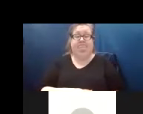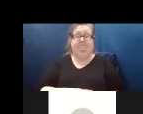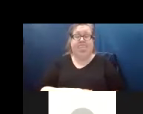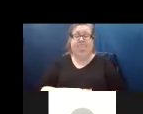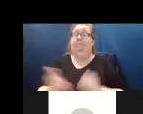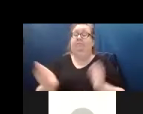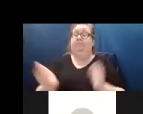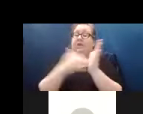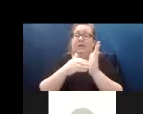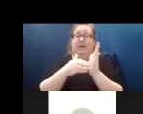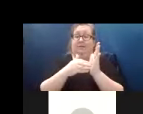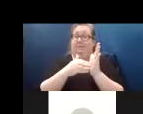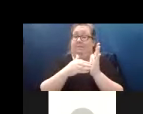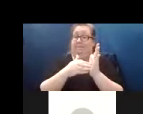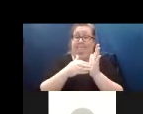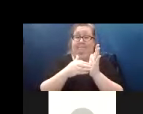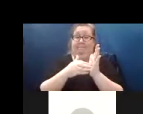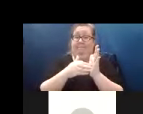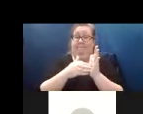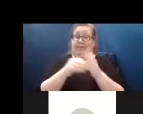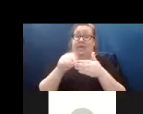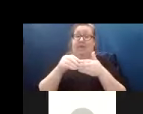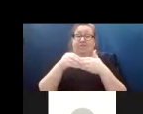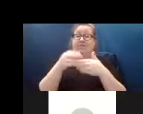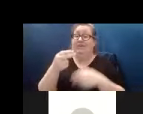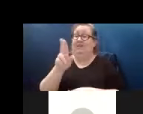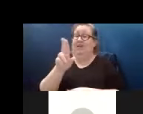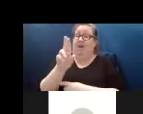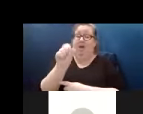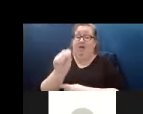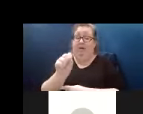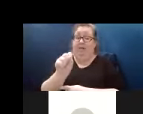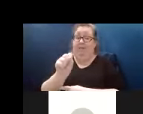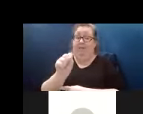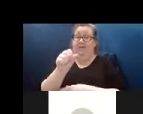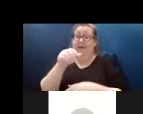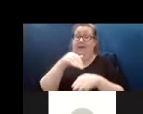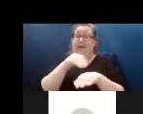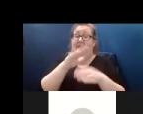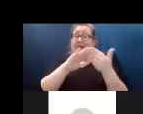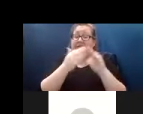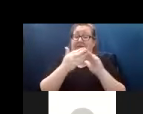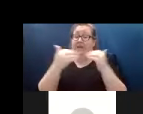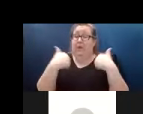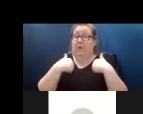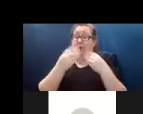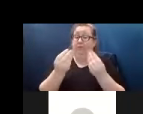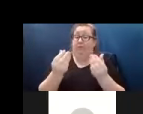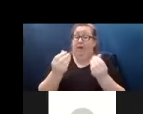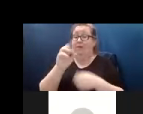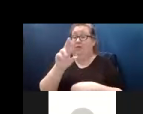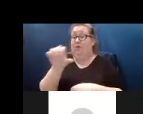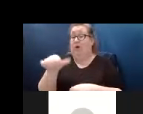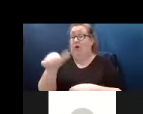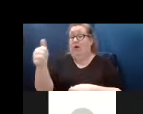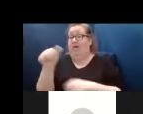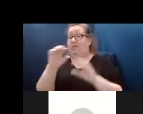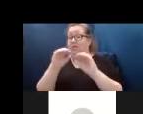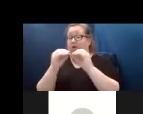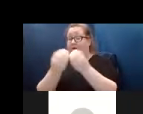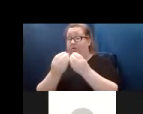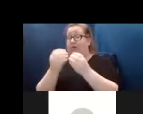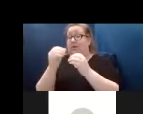Again, that resilience hubs at city-owned properties or other city agency properties in the case of a